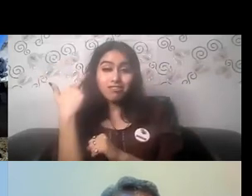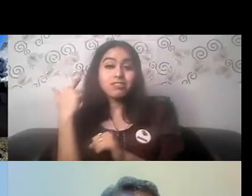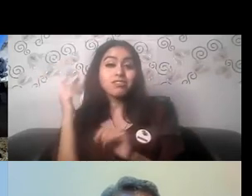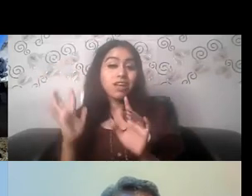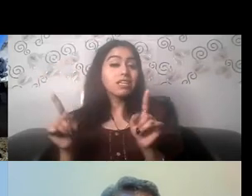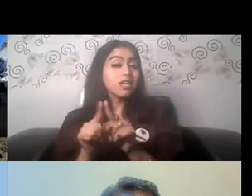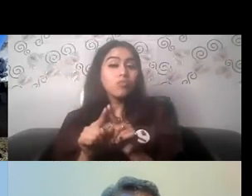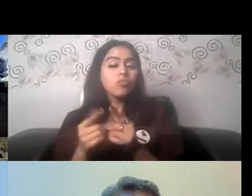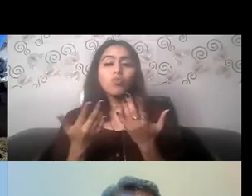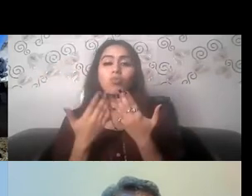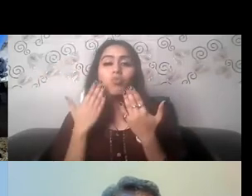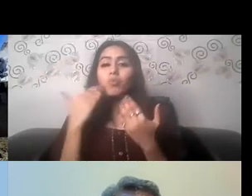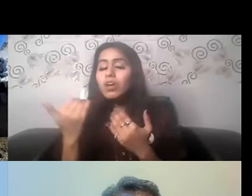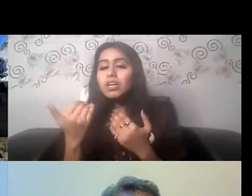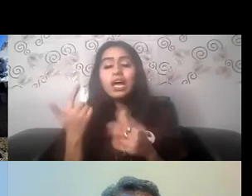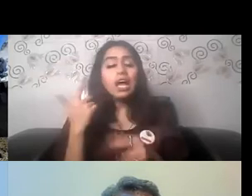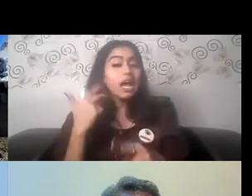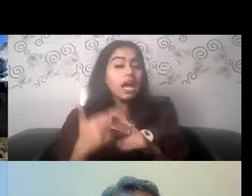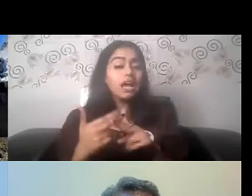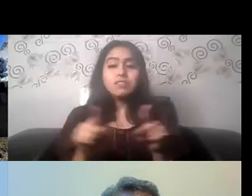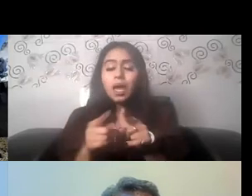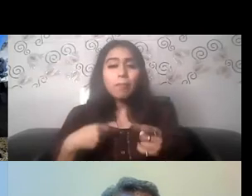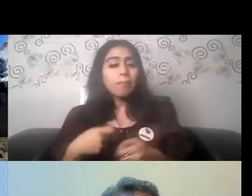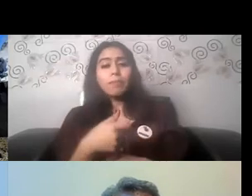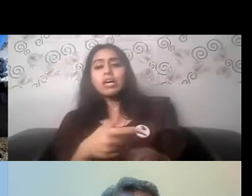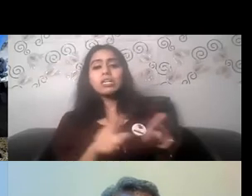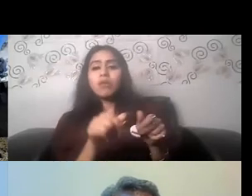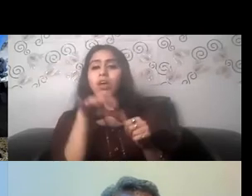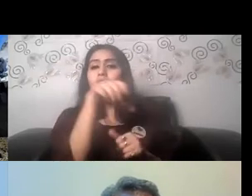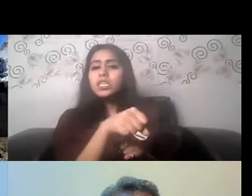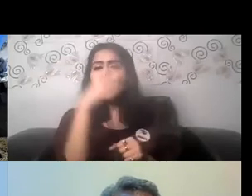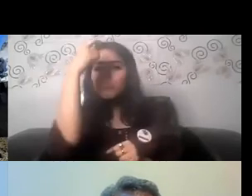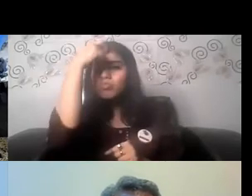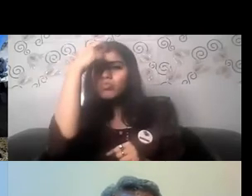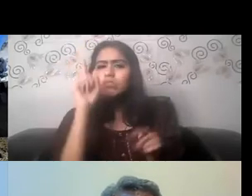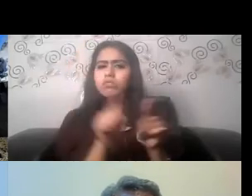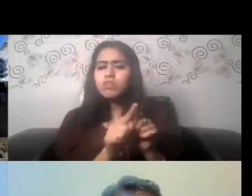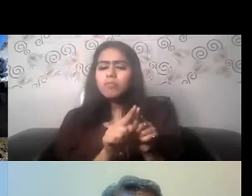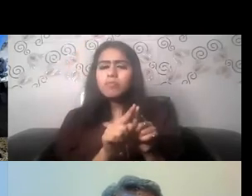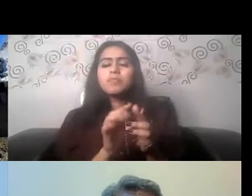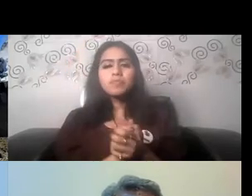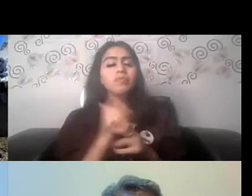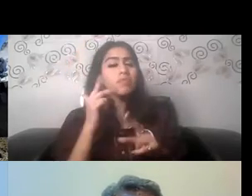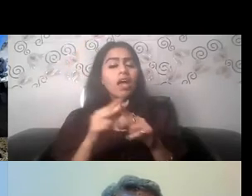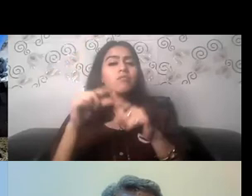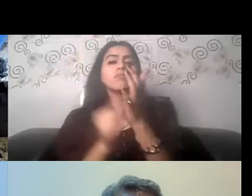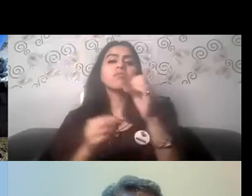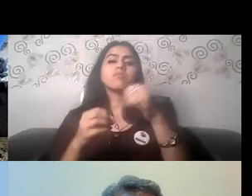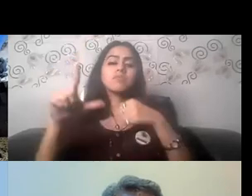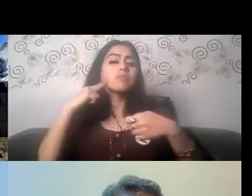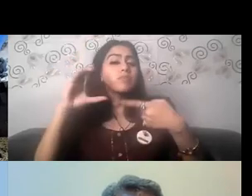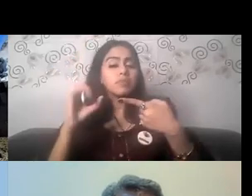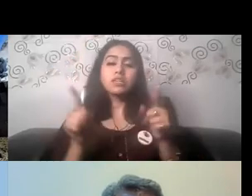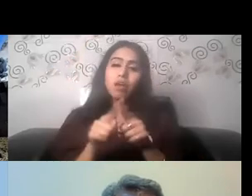been, throwing money at the accessibility problem, particularly with the public sector bodies'